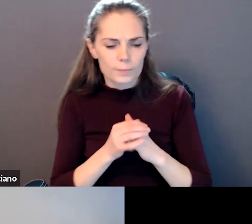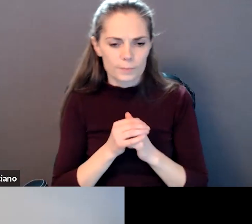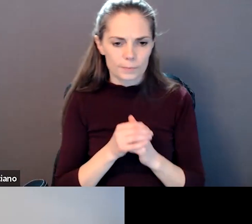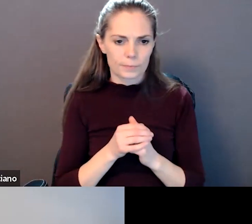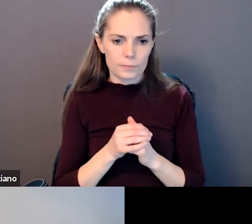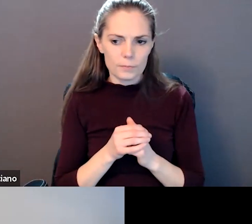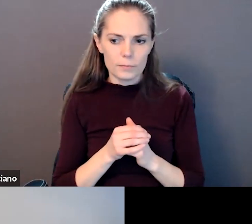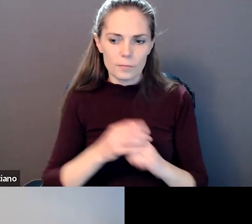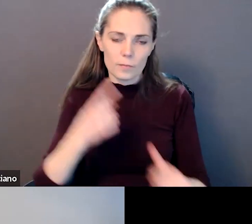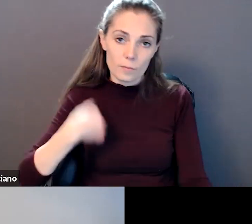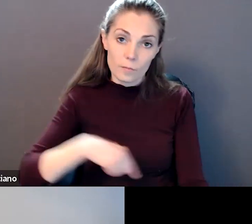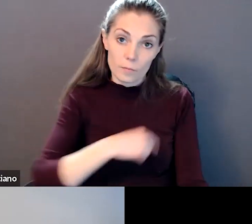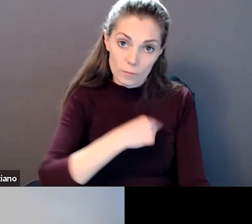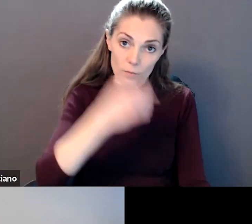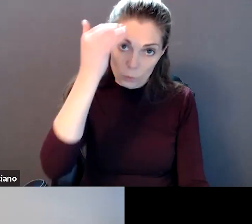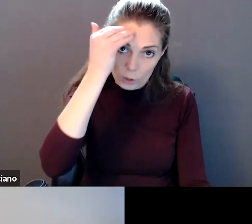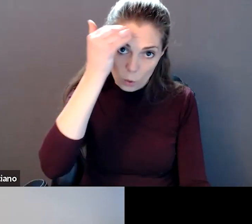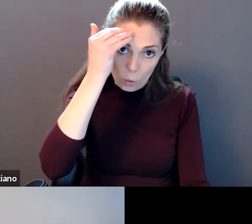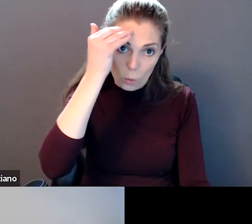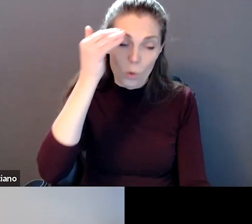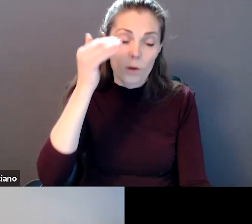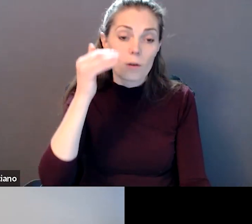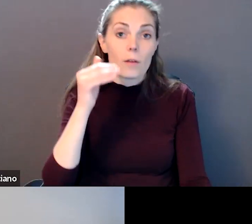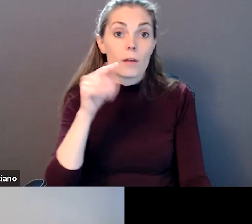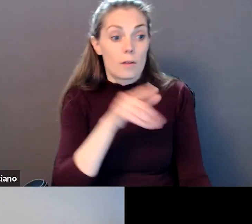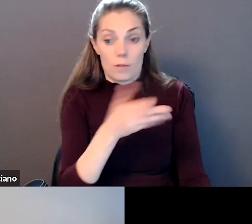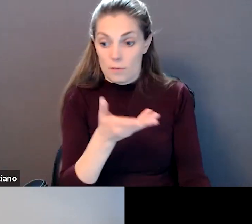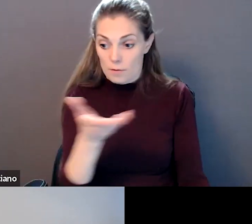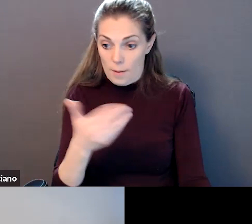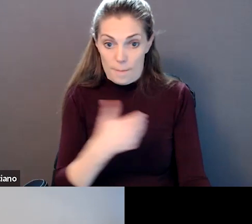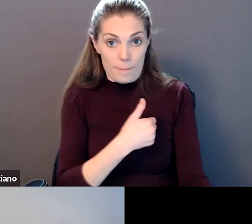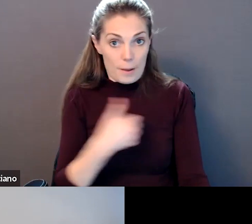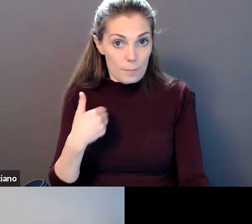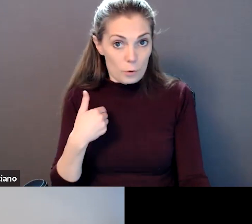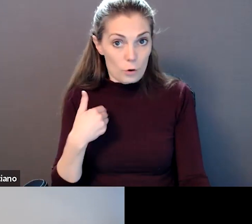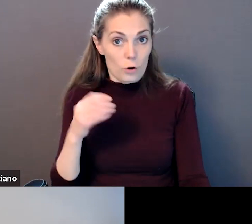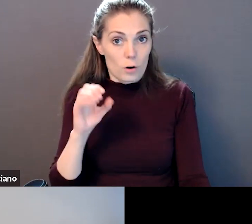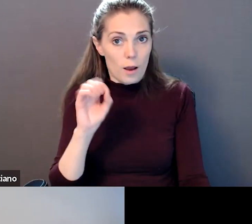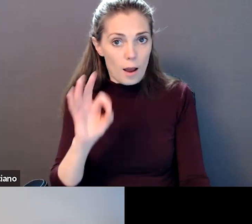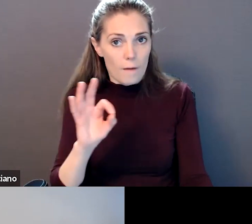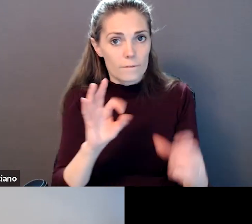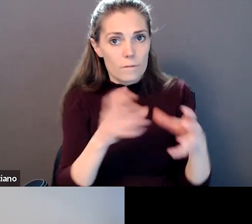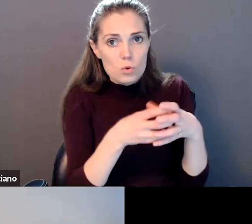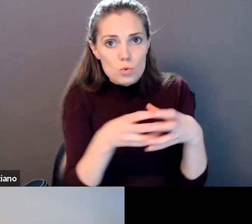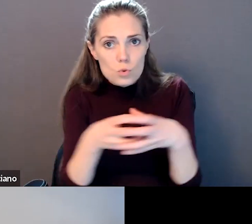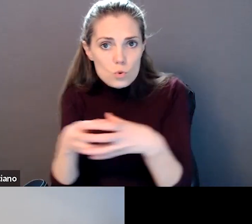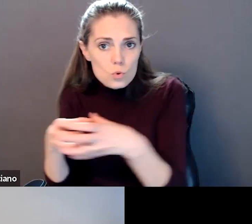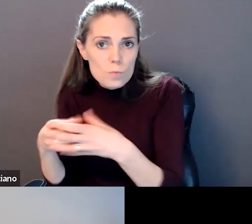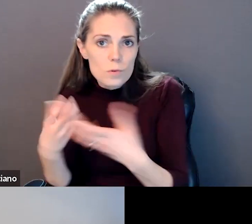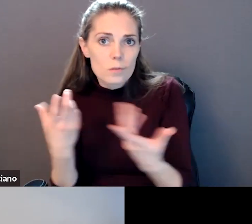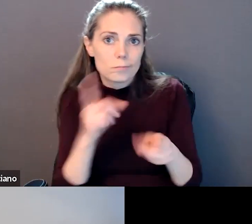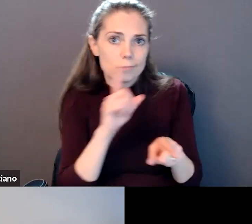that as long as members, of certain groups such as the deaf, hard of